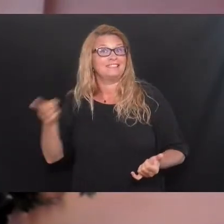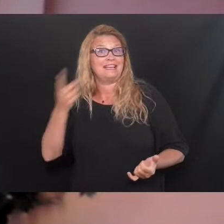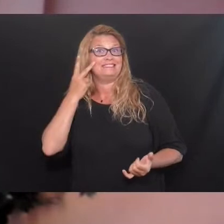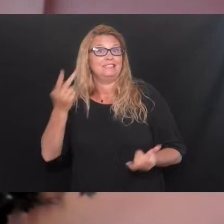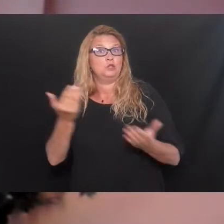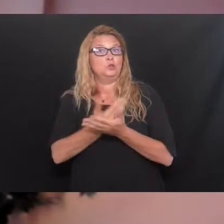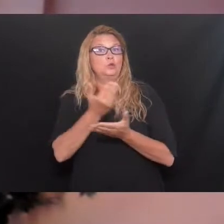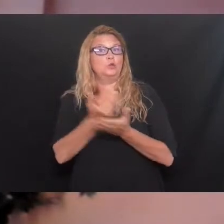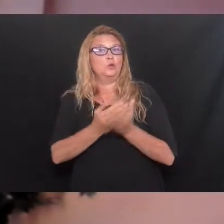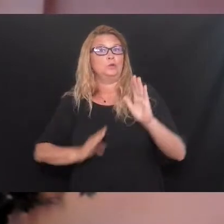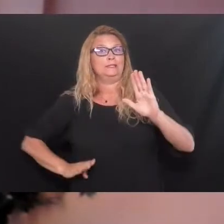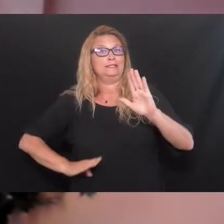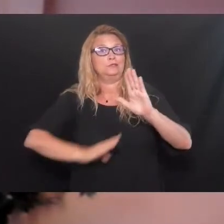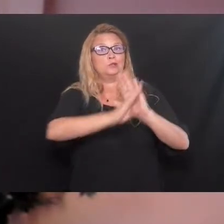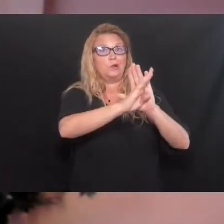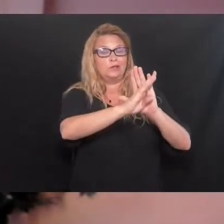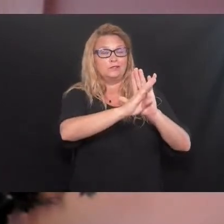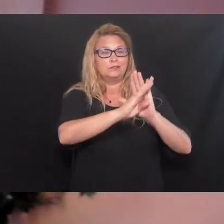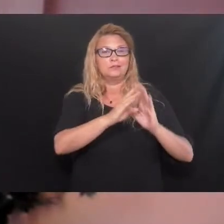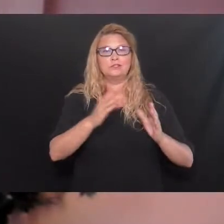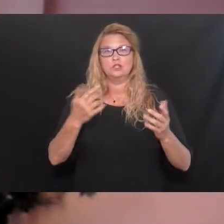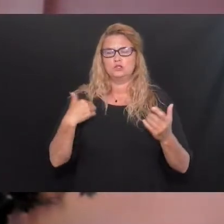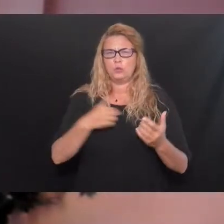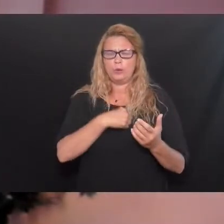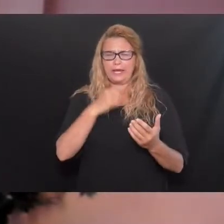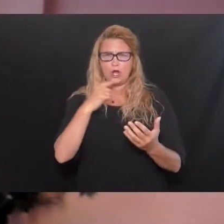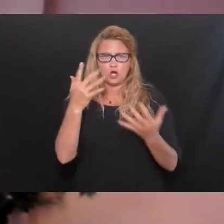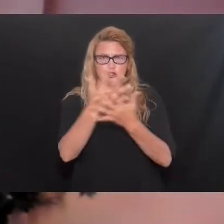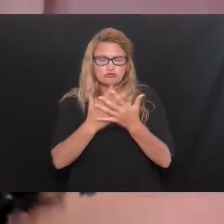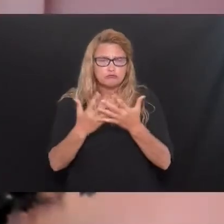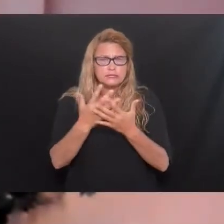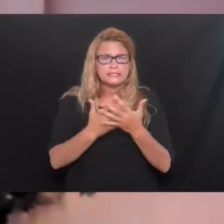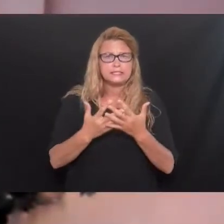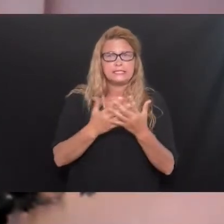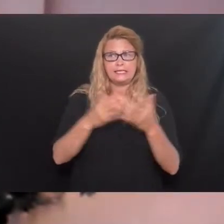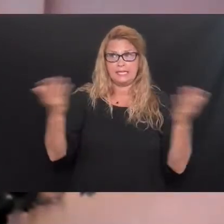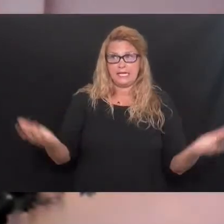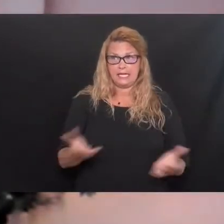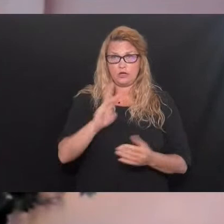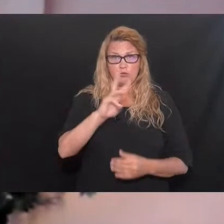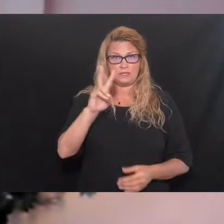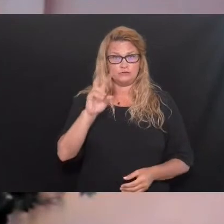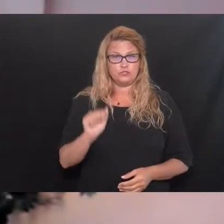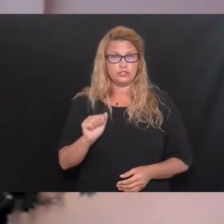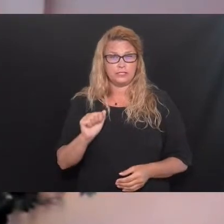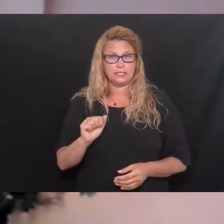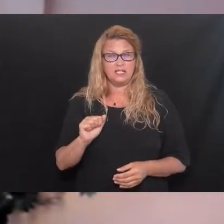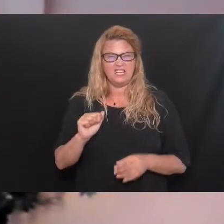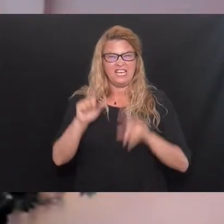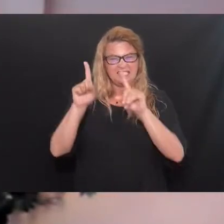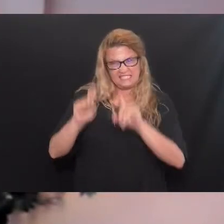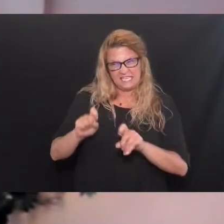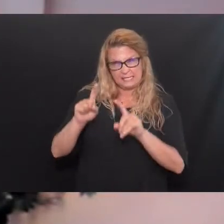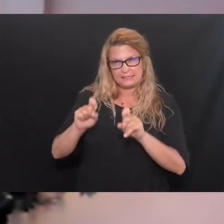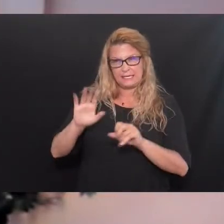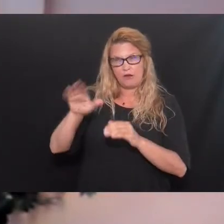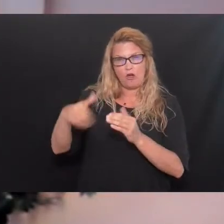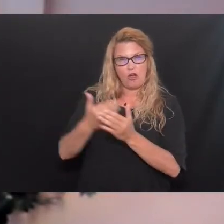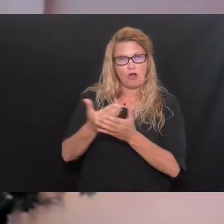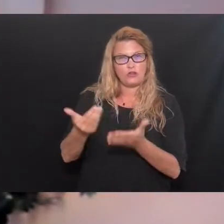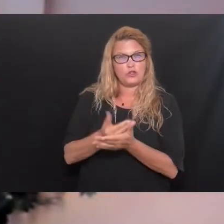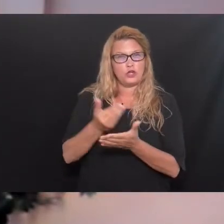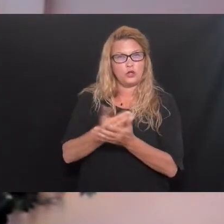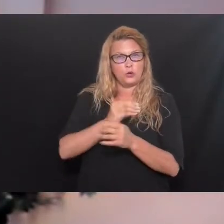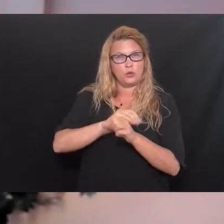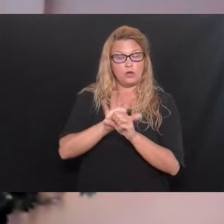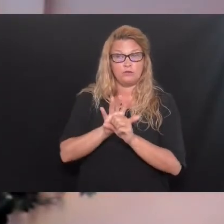insight because we are doing genetic screening on all the viruses in West Virginia. And recently we have seen none